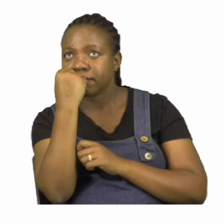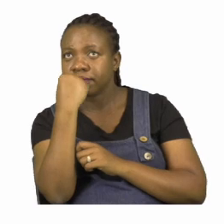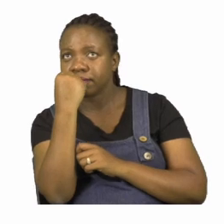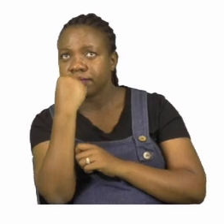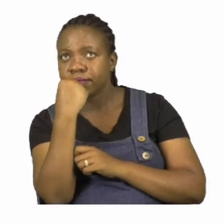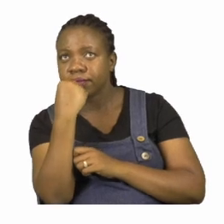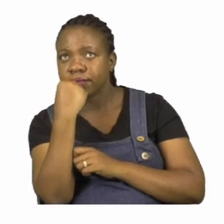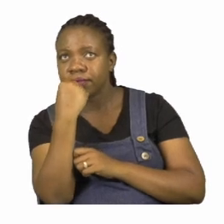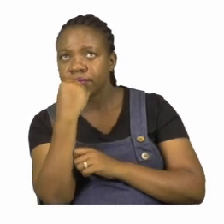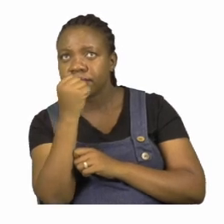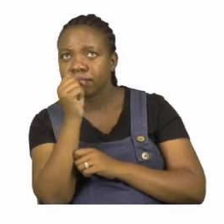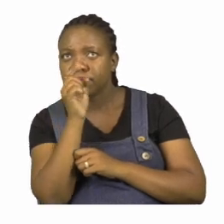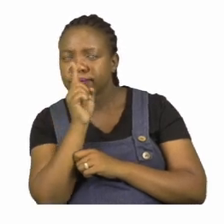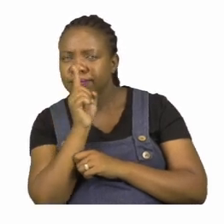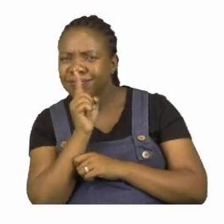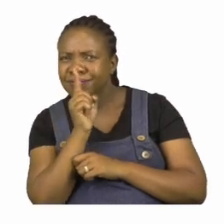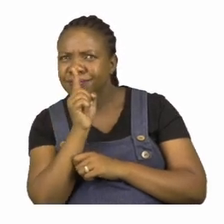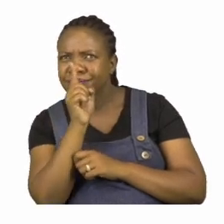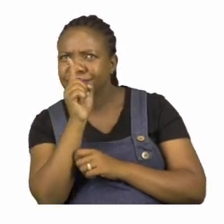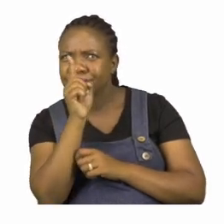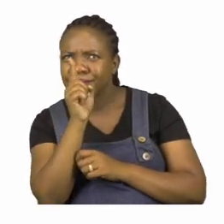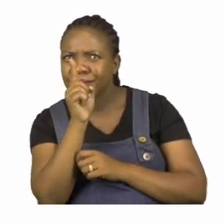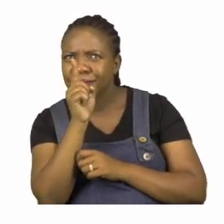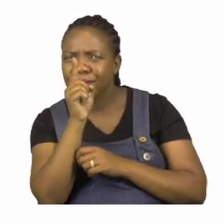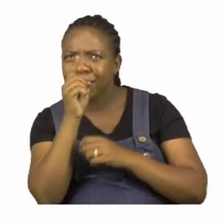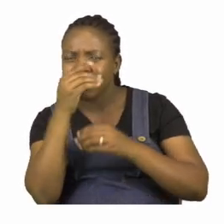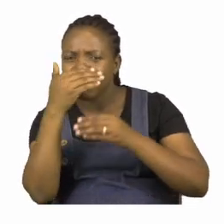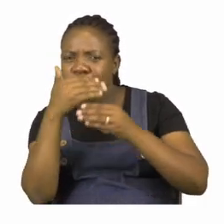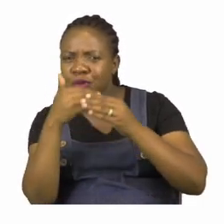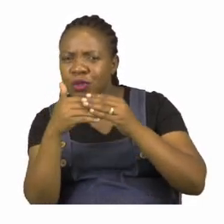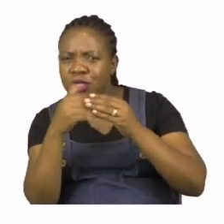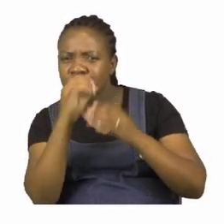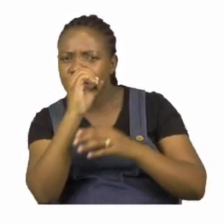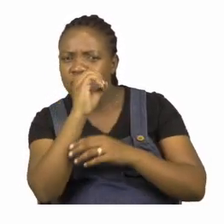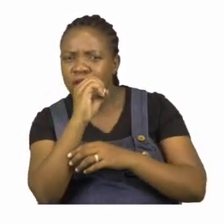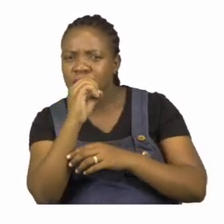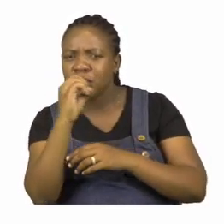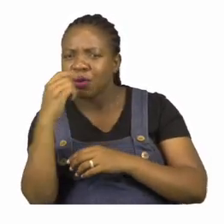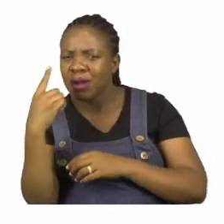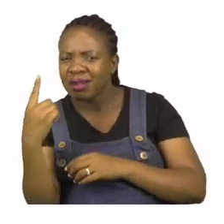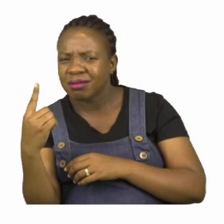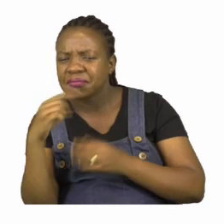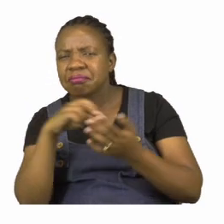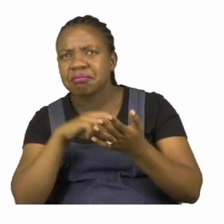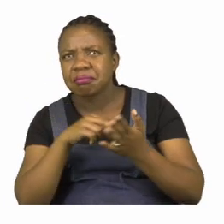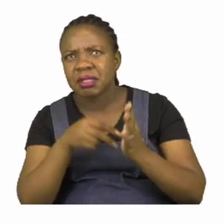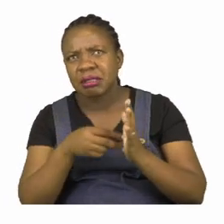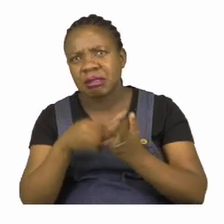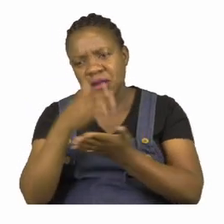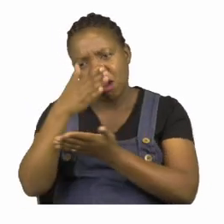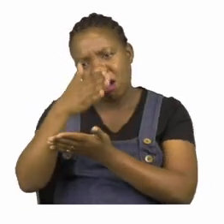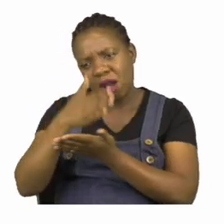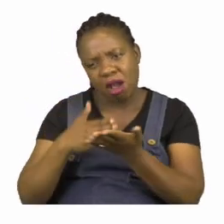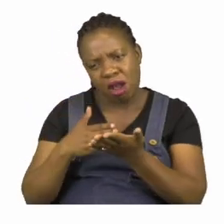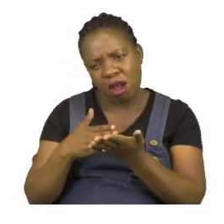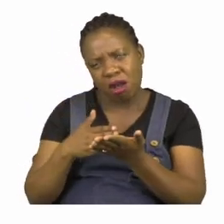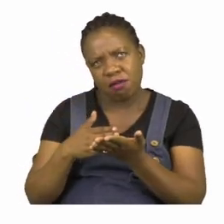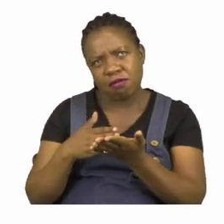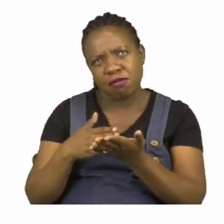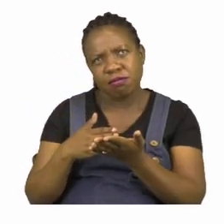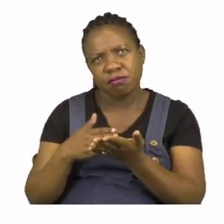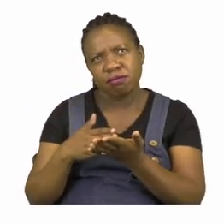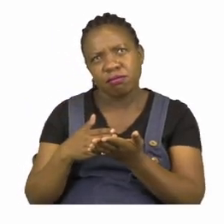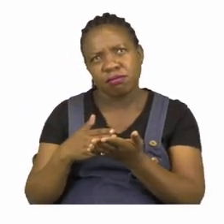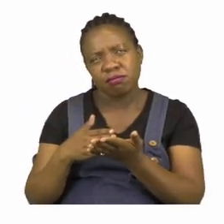which is 0, and 1. So instead of saying half weigh, we say it